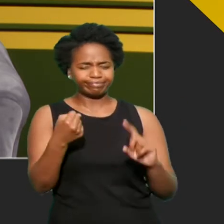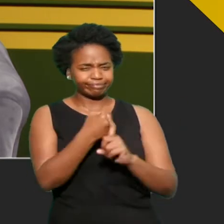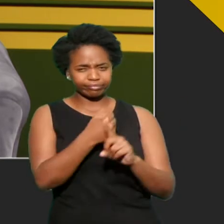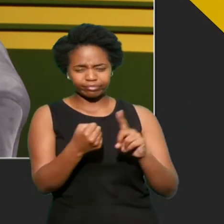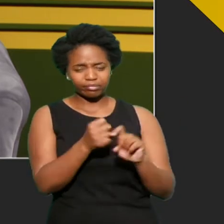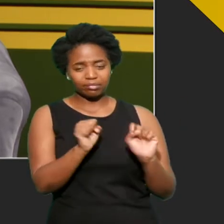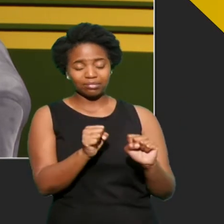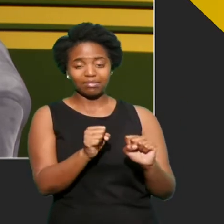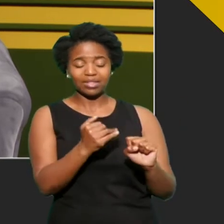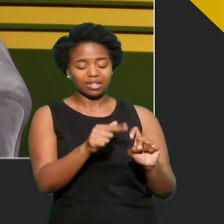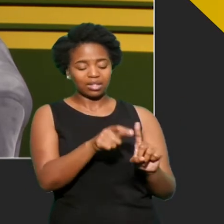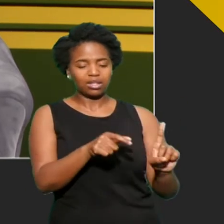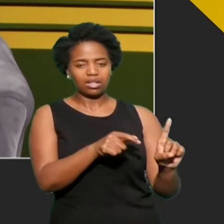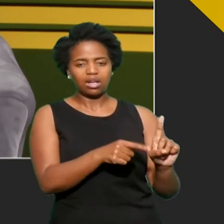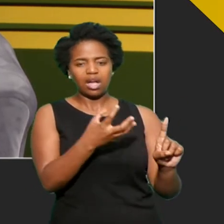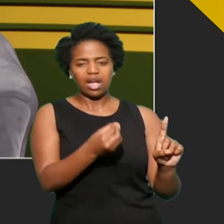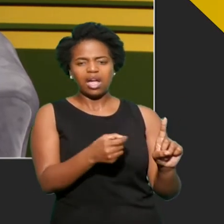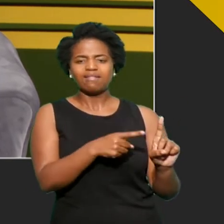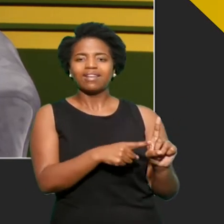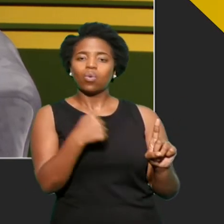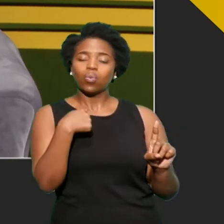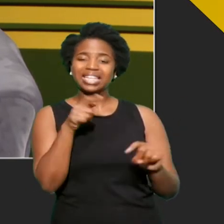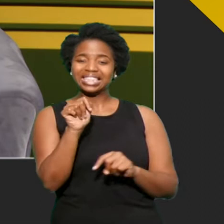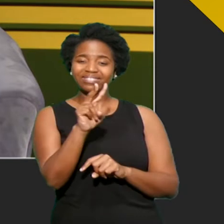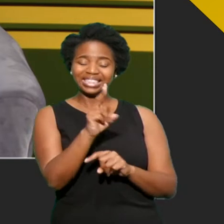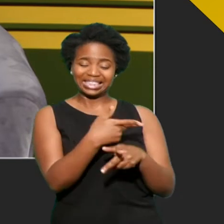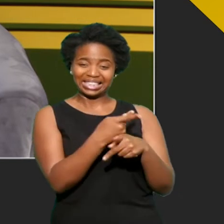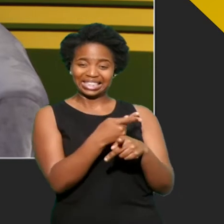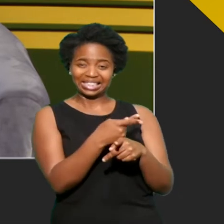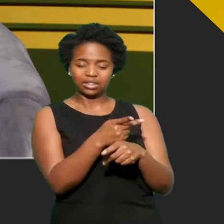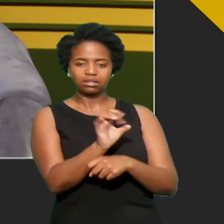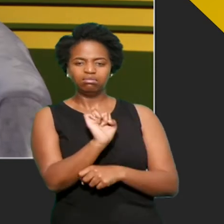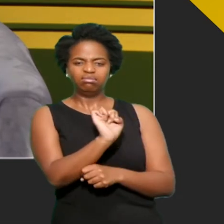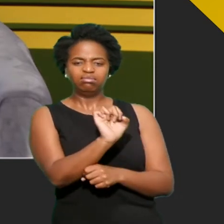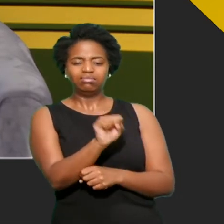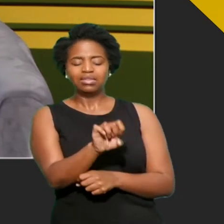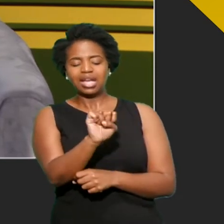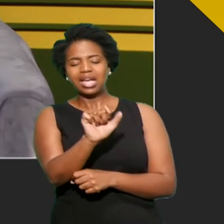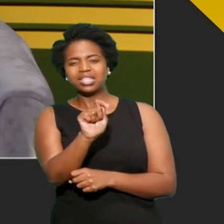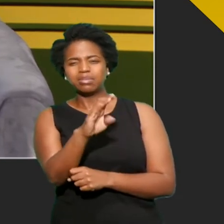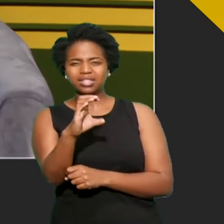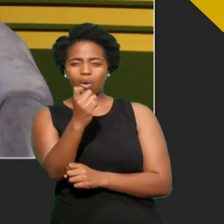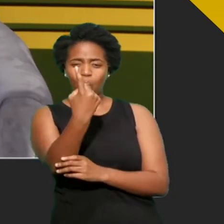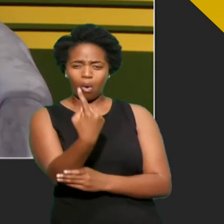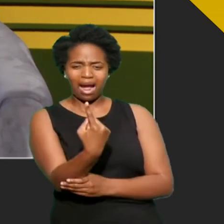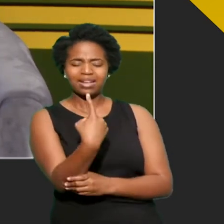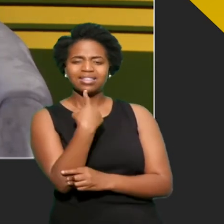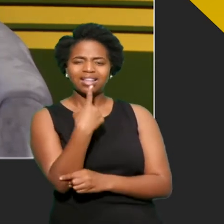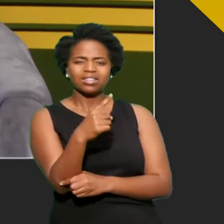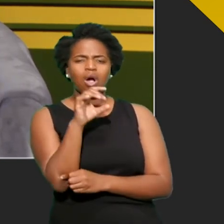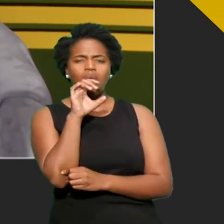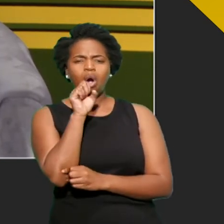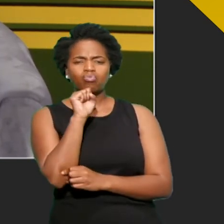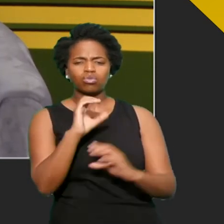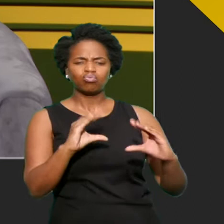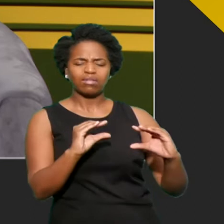we're going to be joined by Salvan Munsami, who's the producer of the show that you've just seen right now. It's an SABC 1 series called Orange Couch.